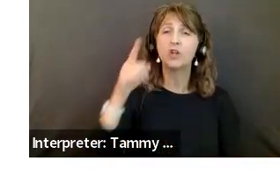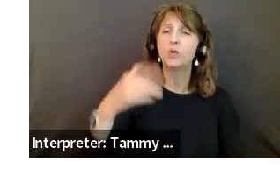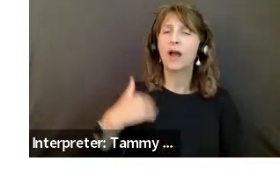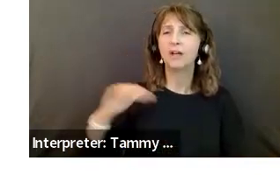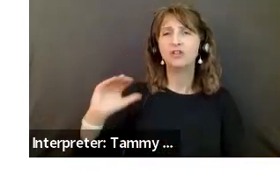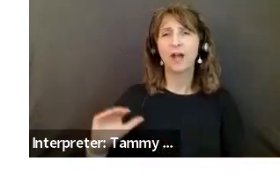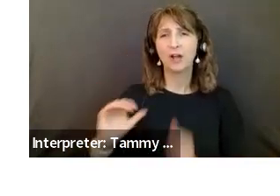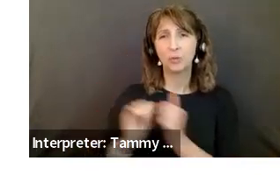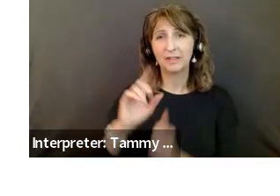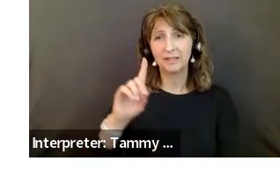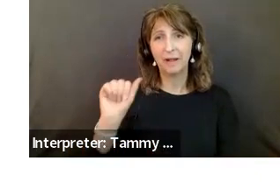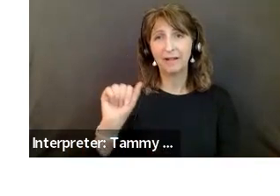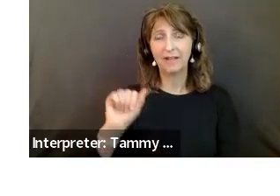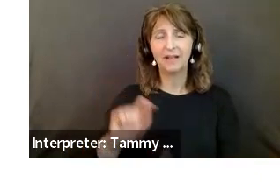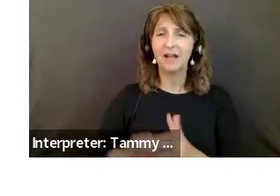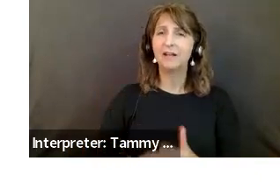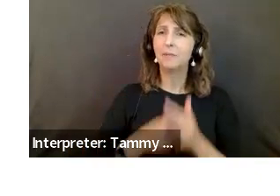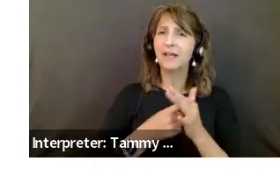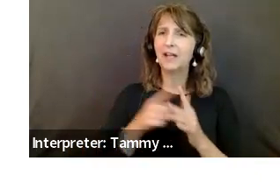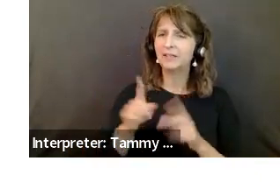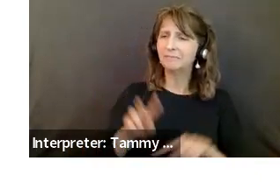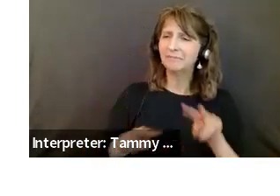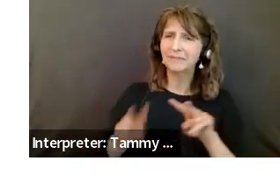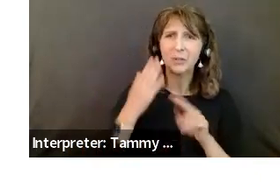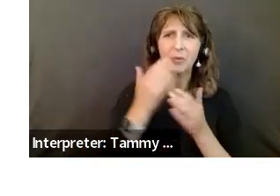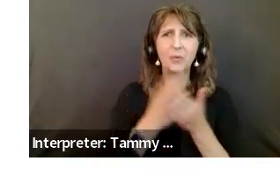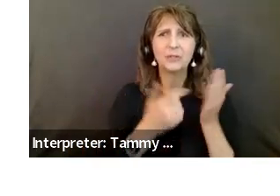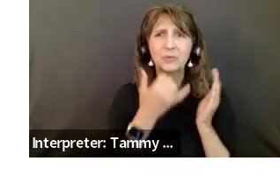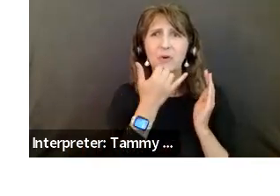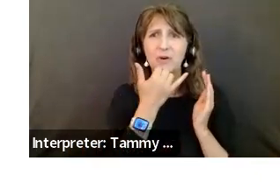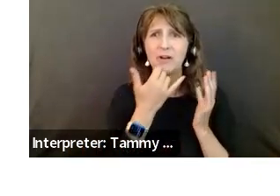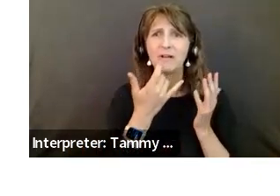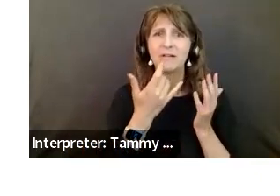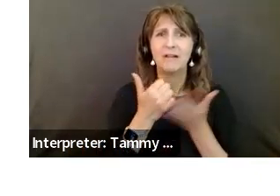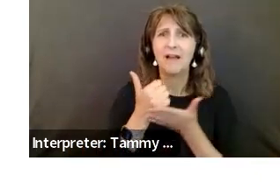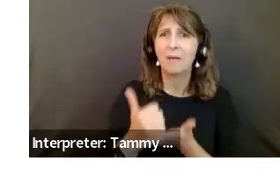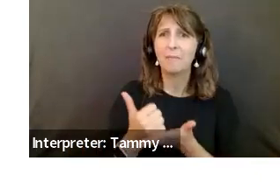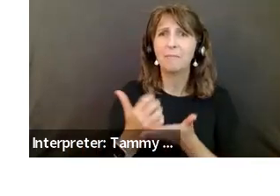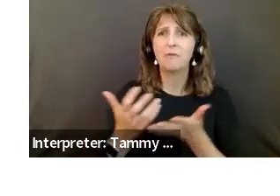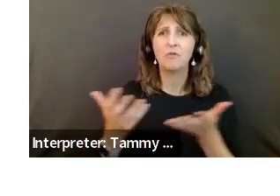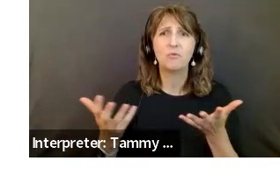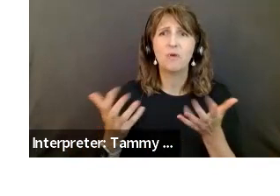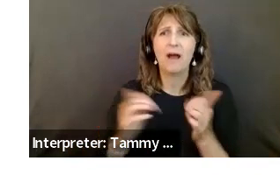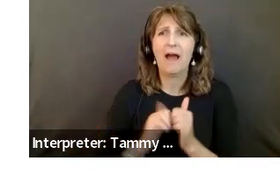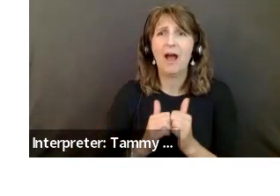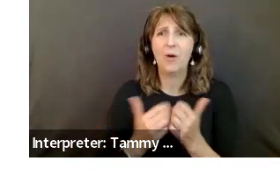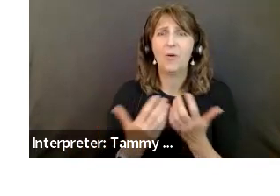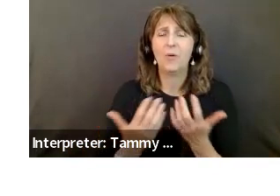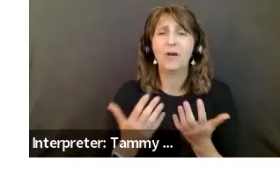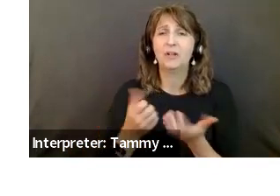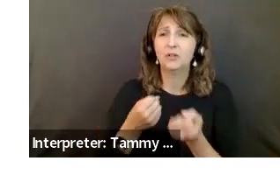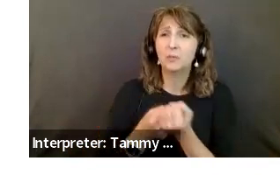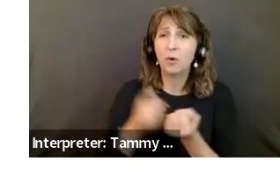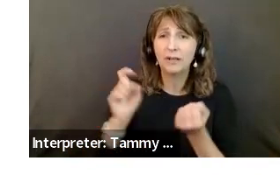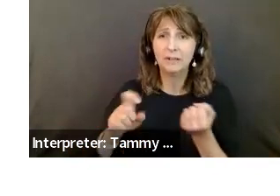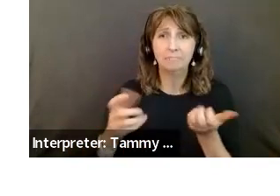beginning, when you're not quite sure what's wrong, you're not quite sure how to help them, or what's wrong, or what kind of support they